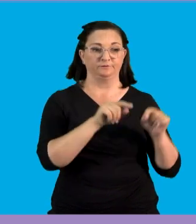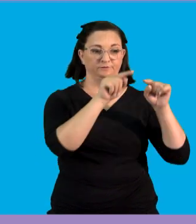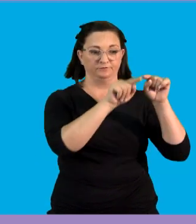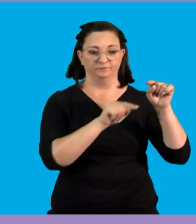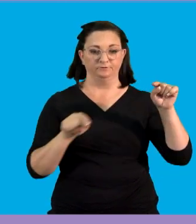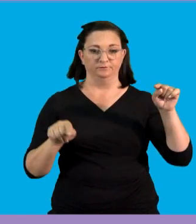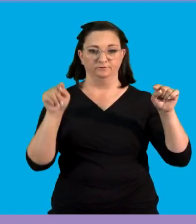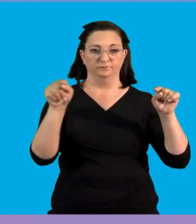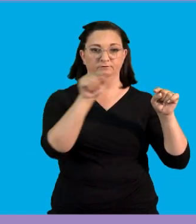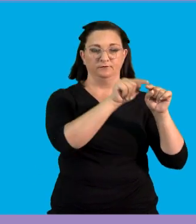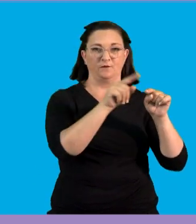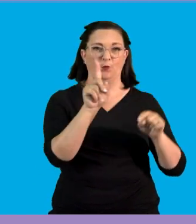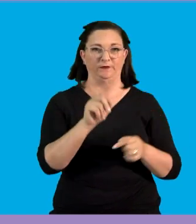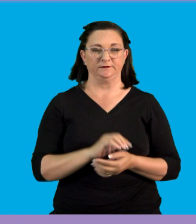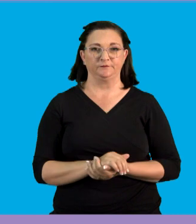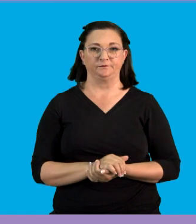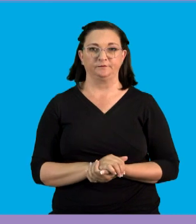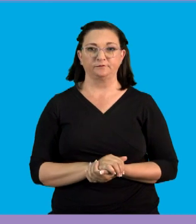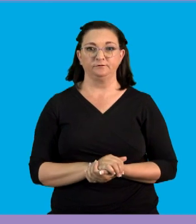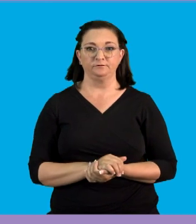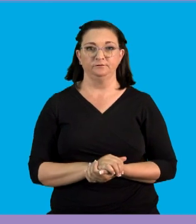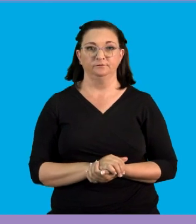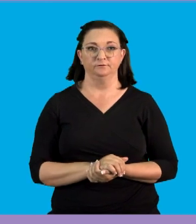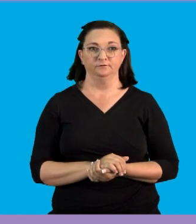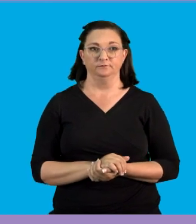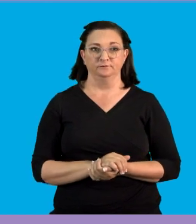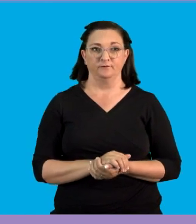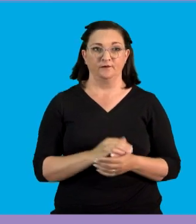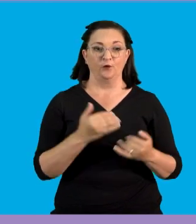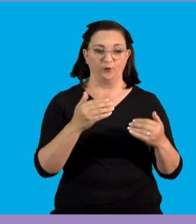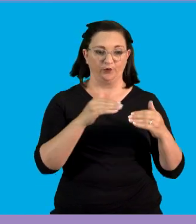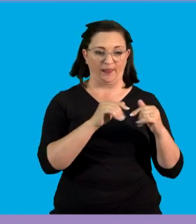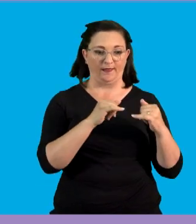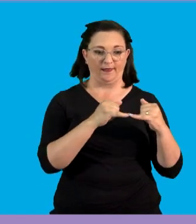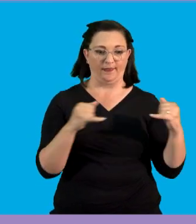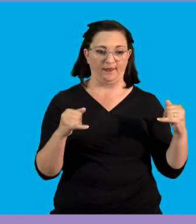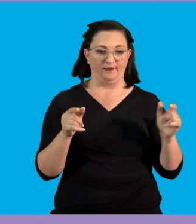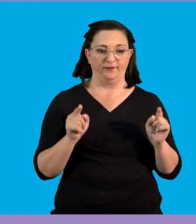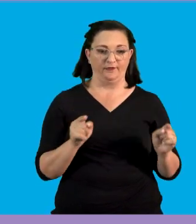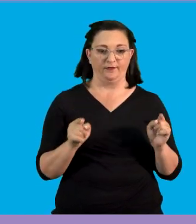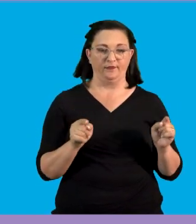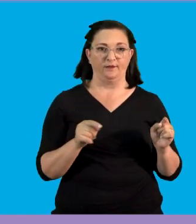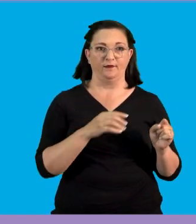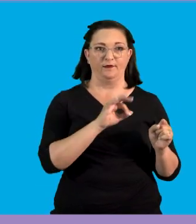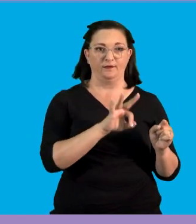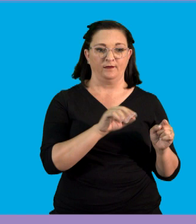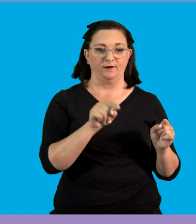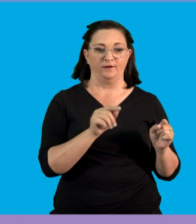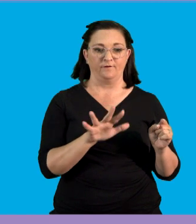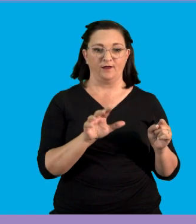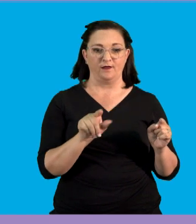of this rectangle? So we have here the length as 3